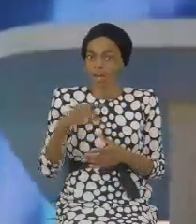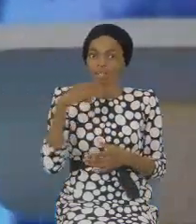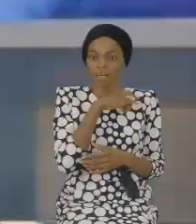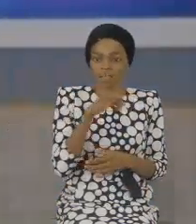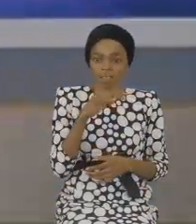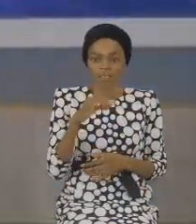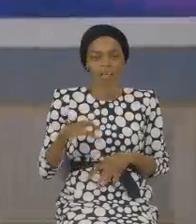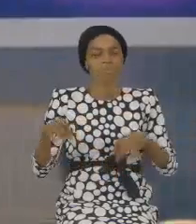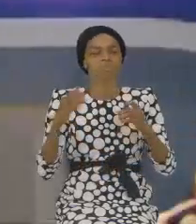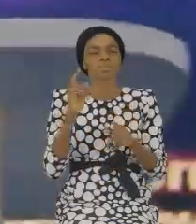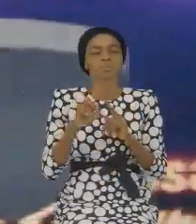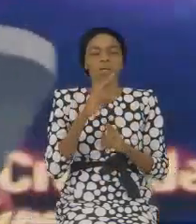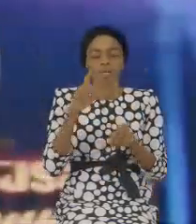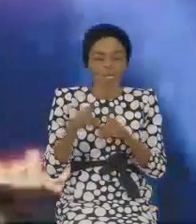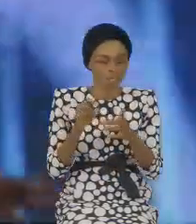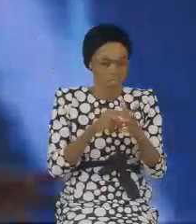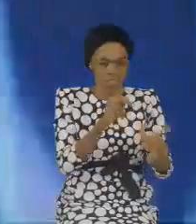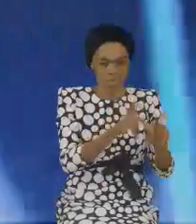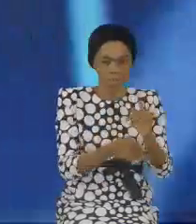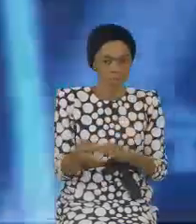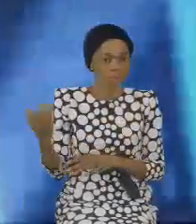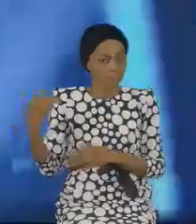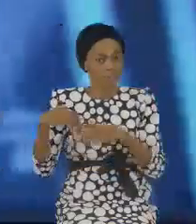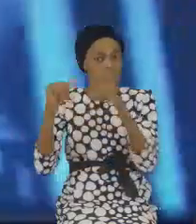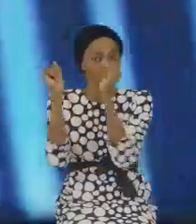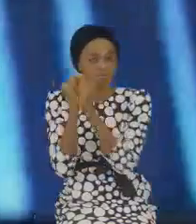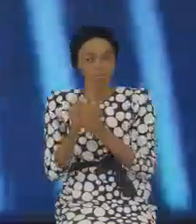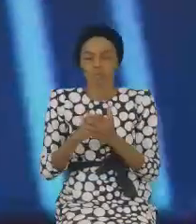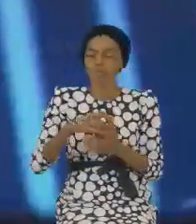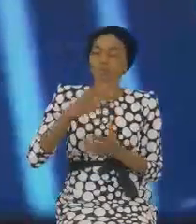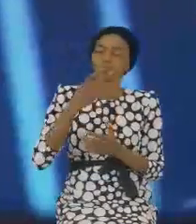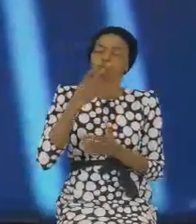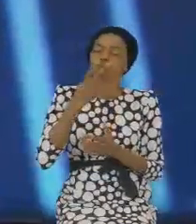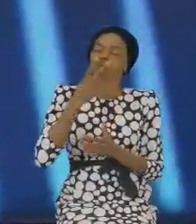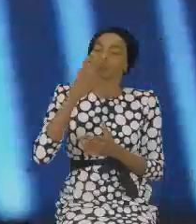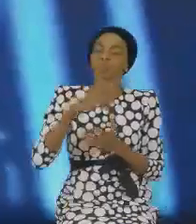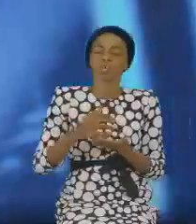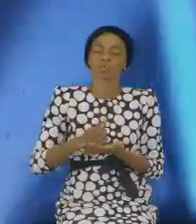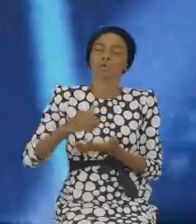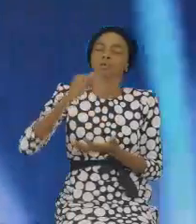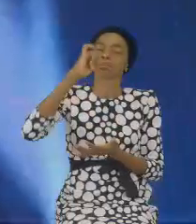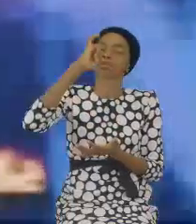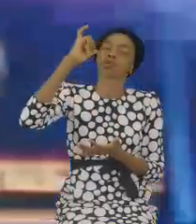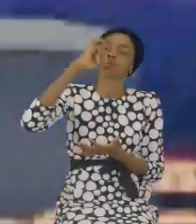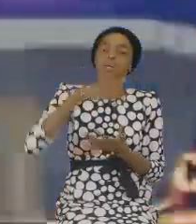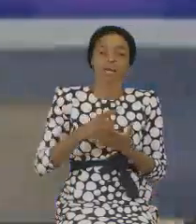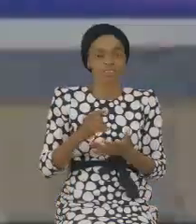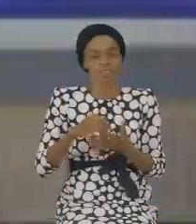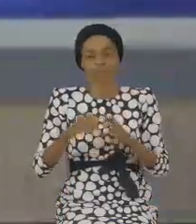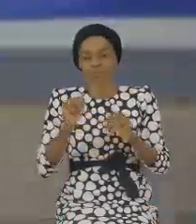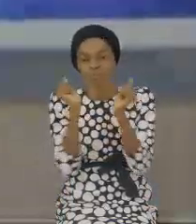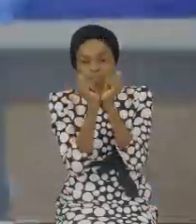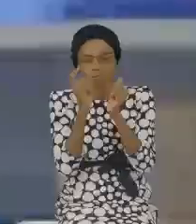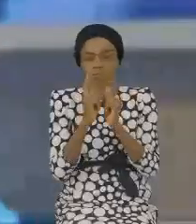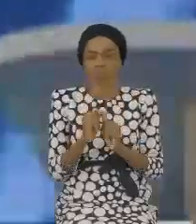Many people are like that. They're in bondage to tobacco and alcohol, in bondage to the fleshly practices of the